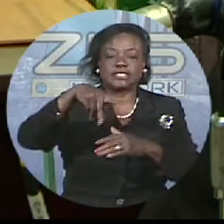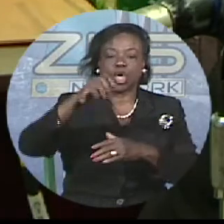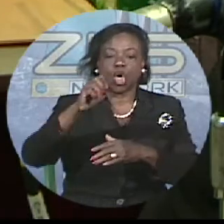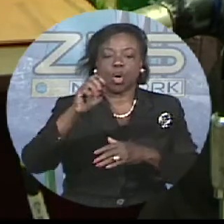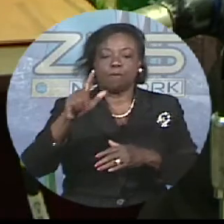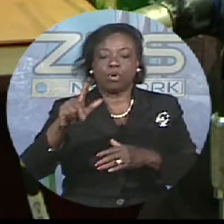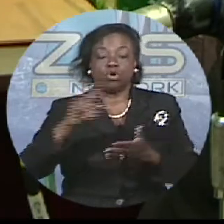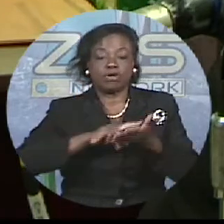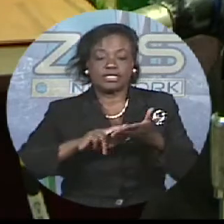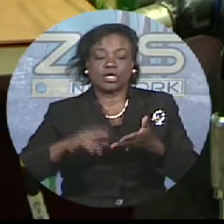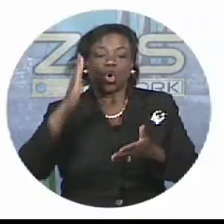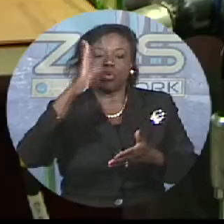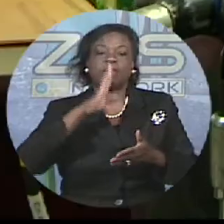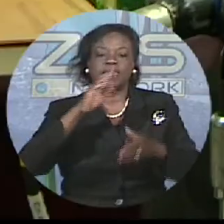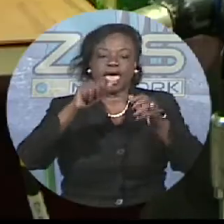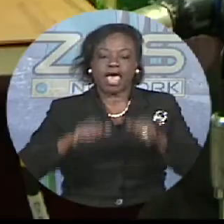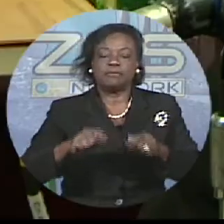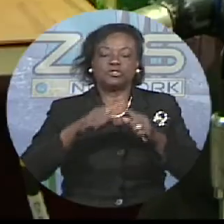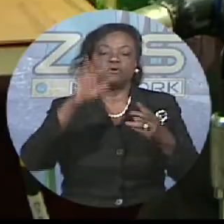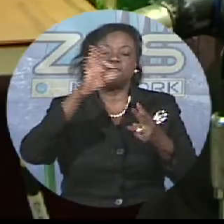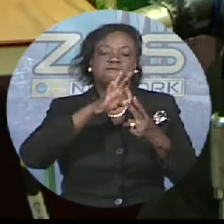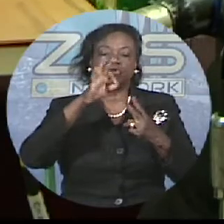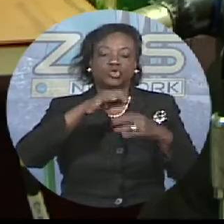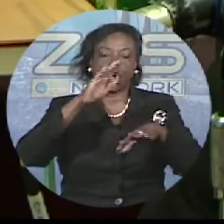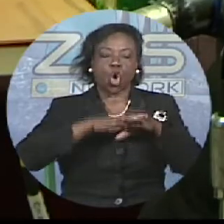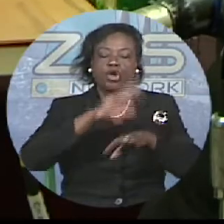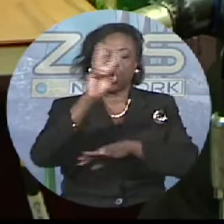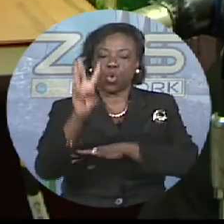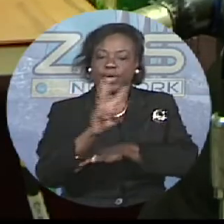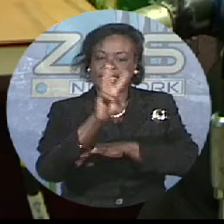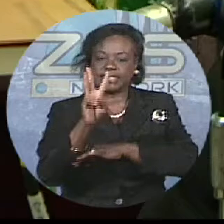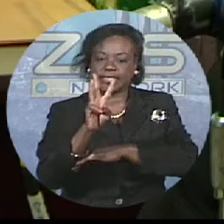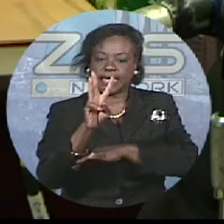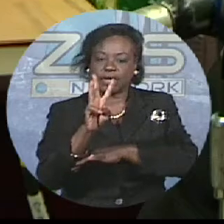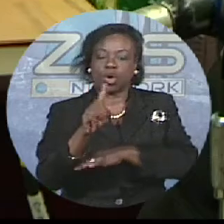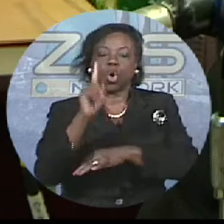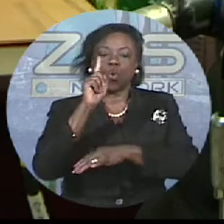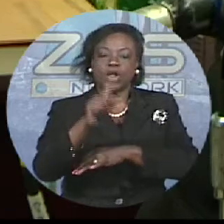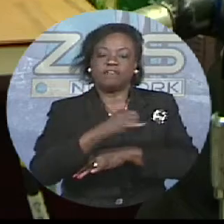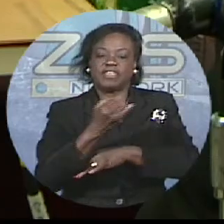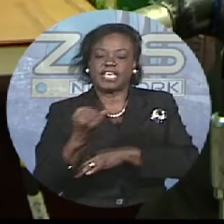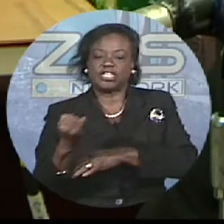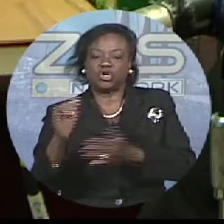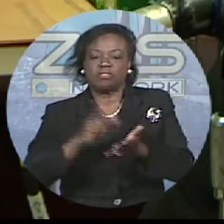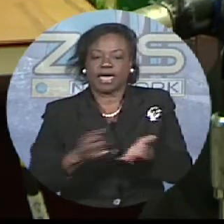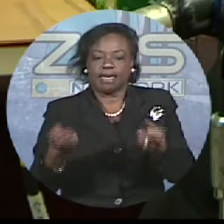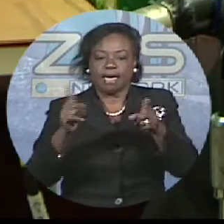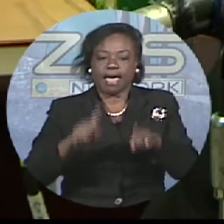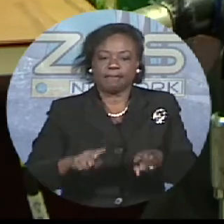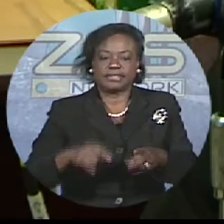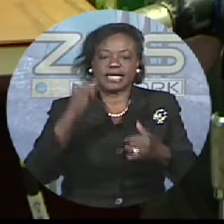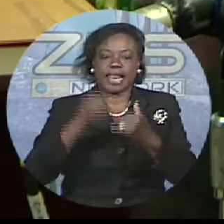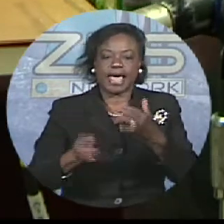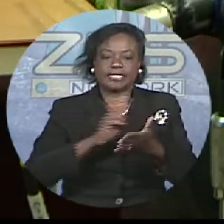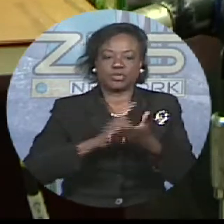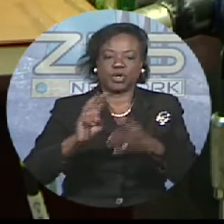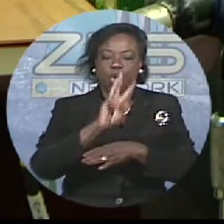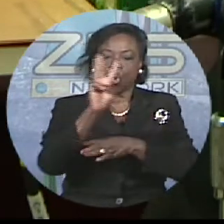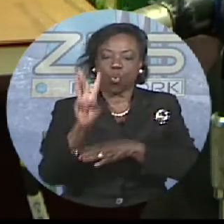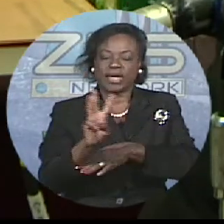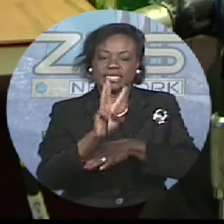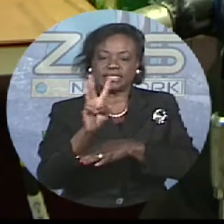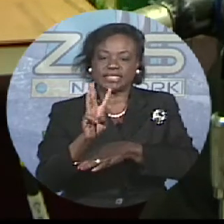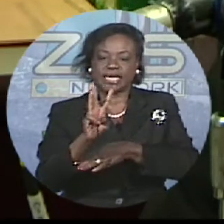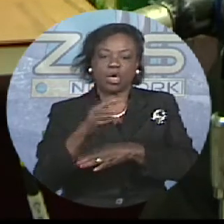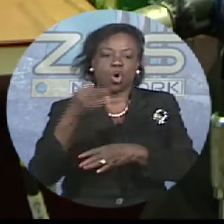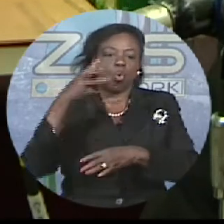vote come Wednesday. One of the issues, to my understanding, that happened on last week Wednesday was the